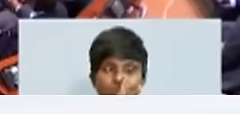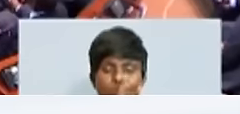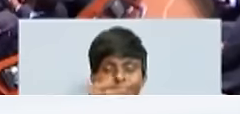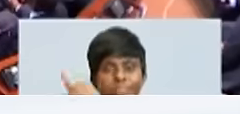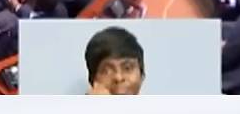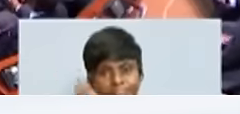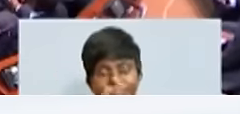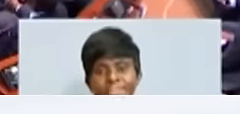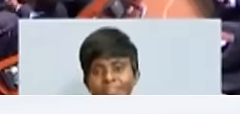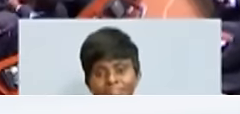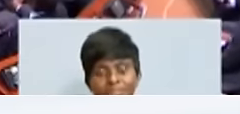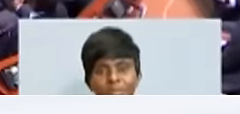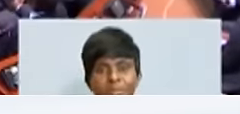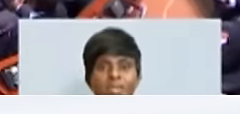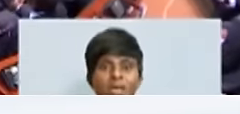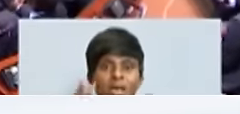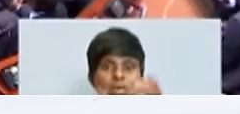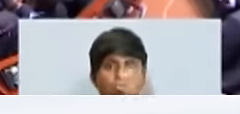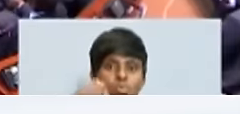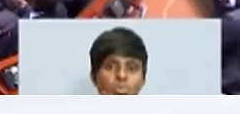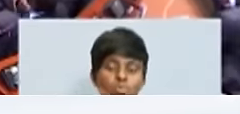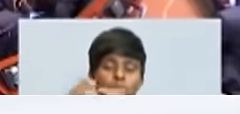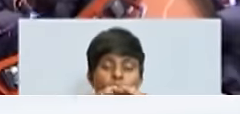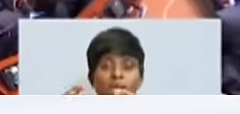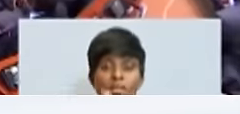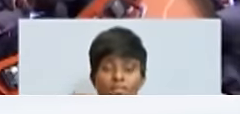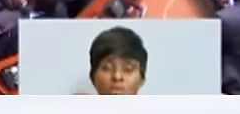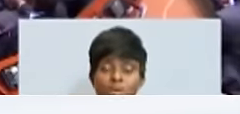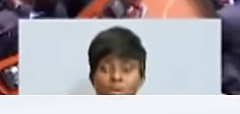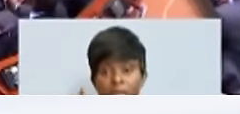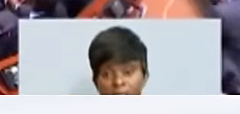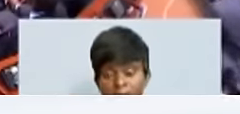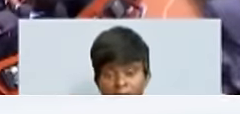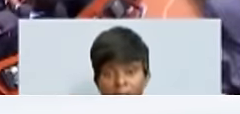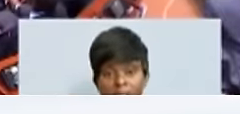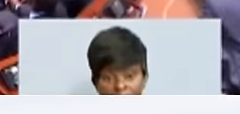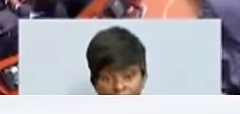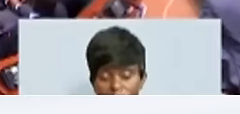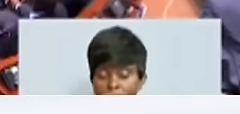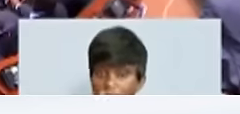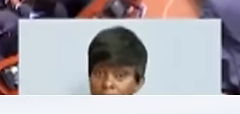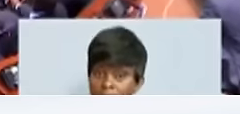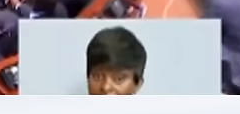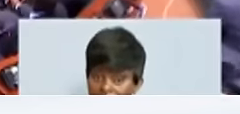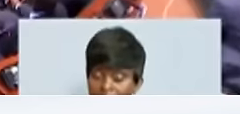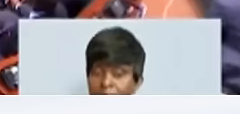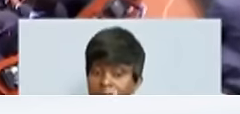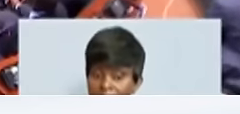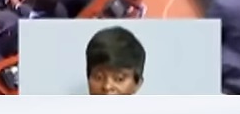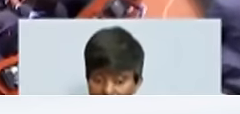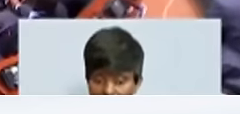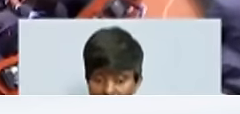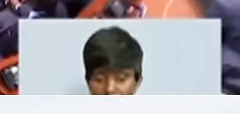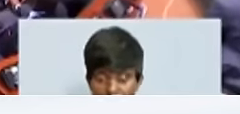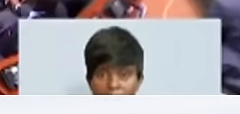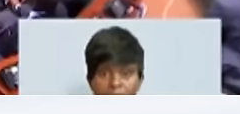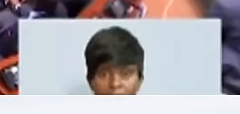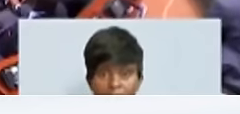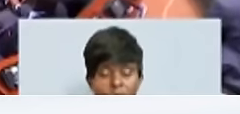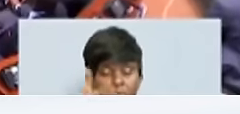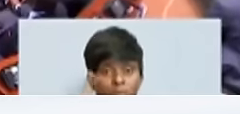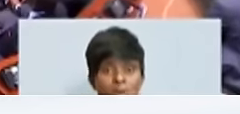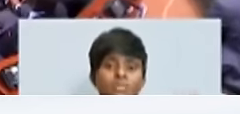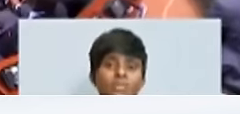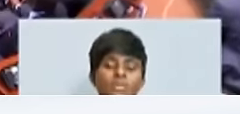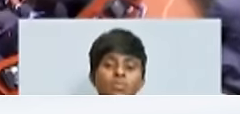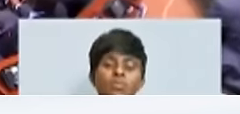agriculture with higher productivity levels. That's the core, and we do believe this House will